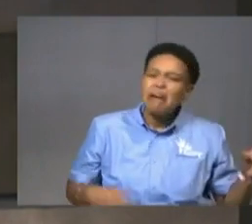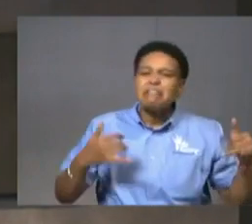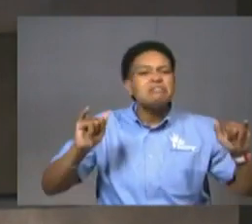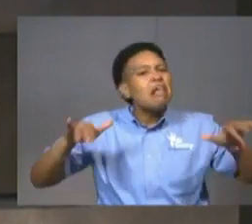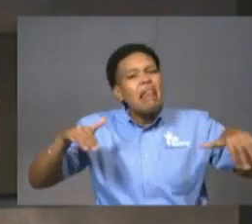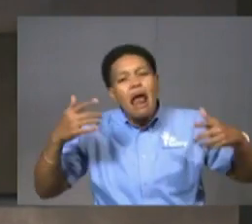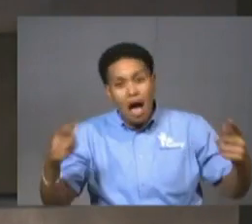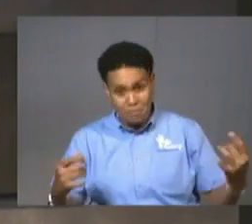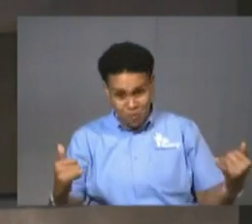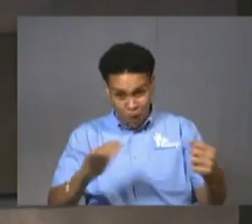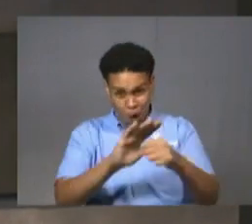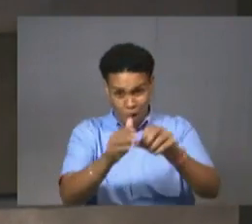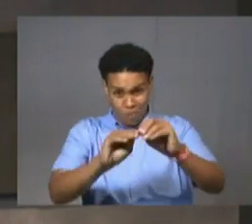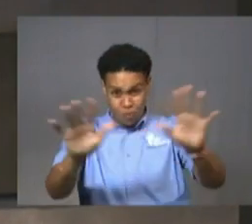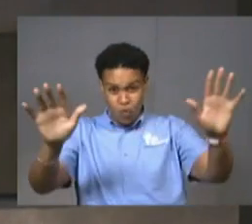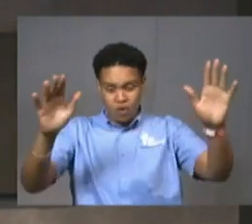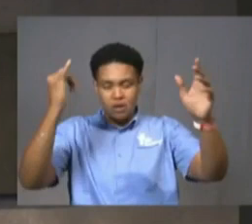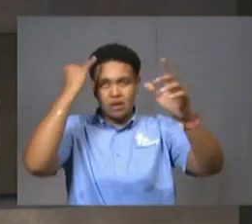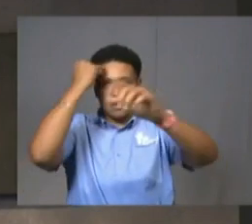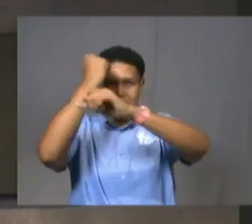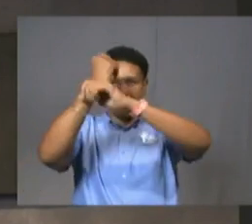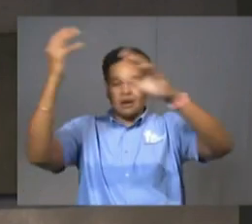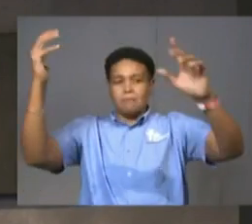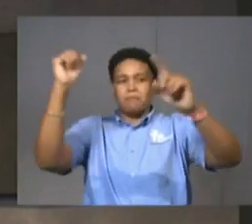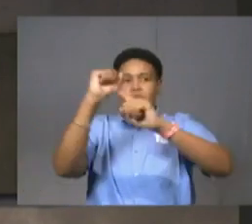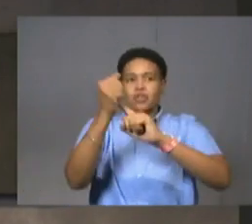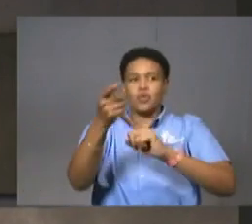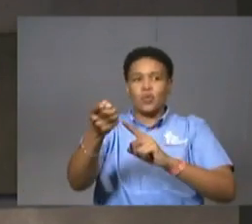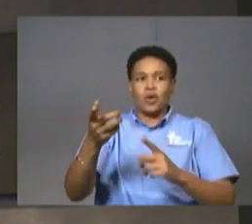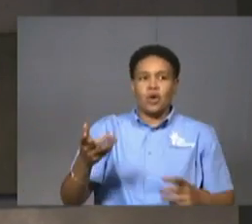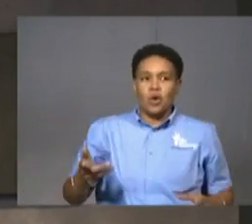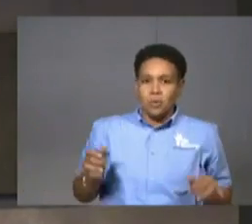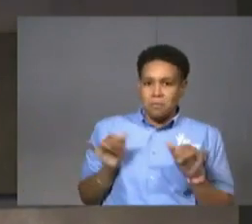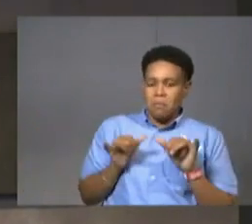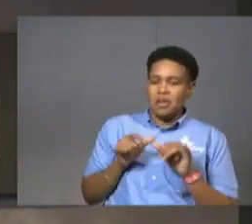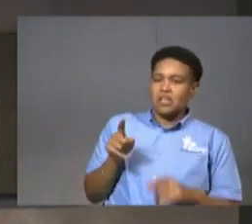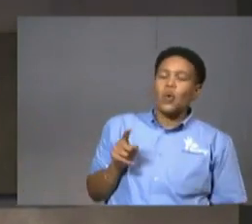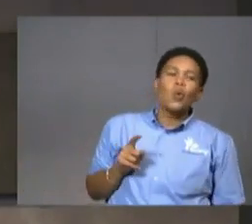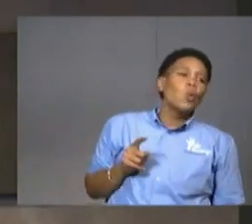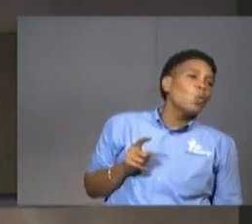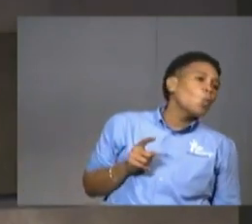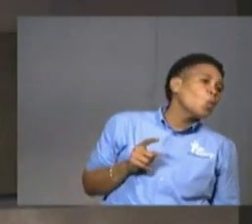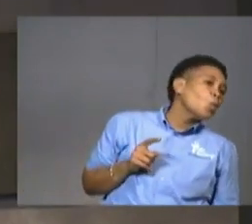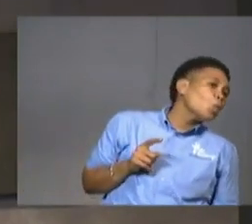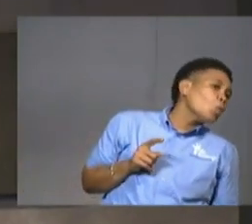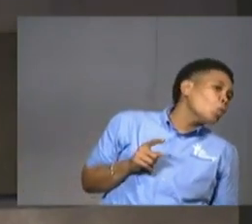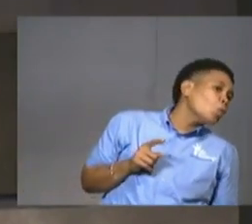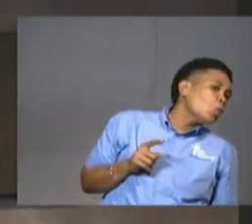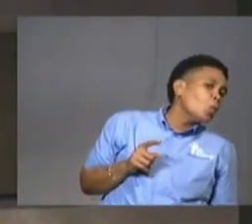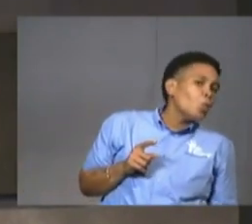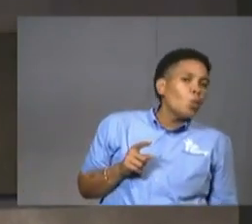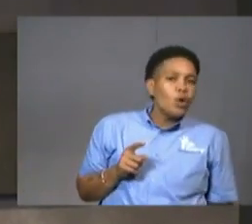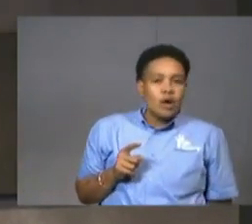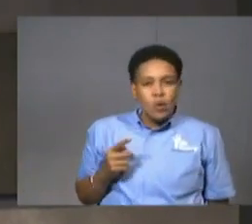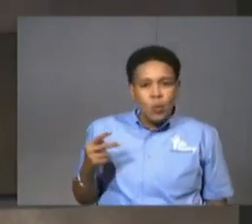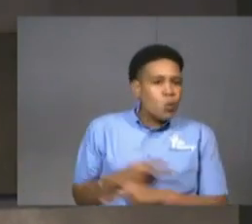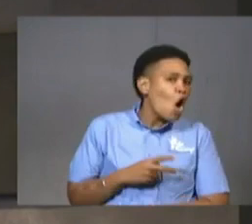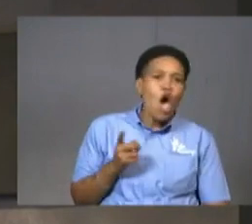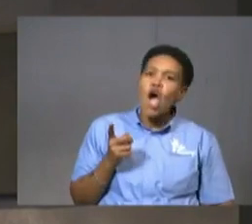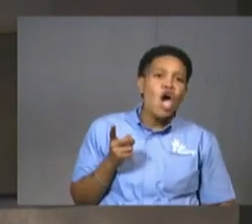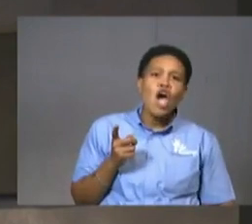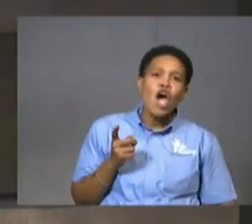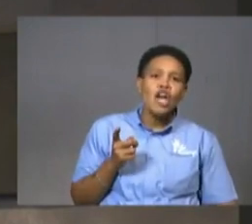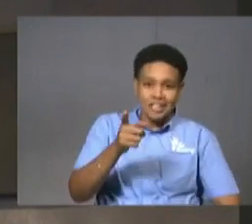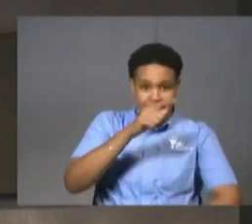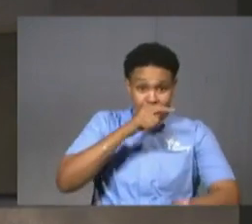COVID crisis, we can imagine that the situation is going to be, when it's measured, much, much worse. Truth is that the promise as to